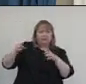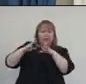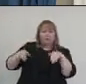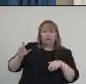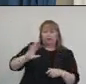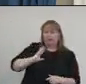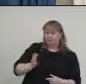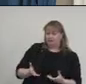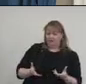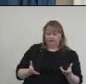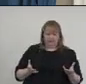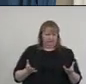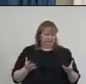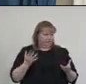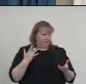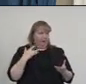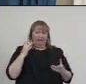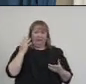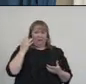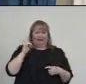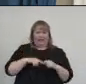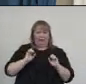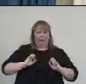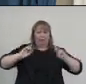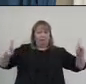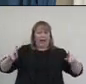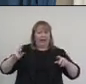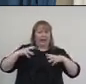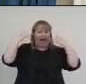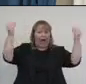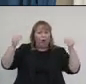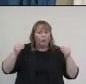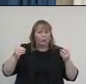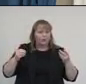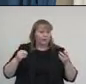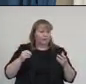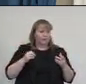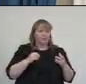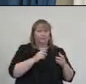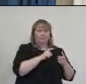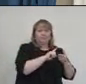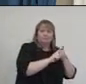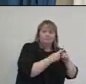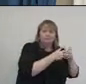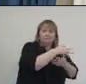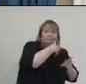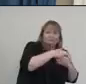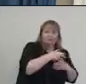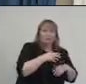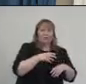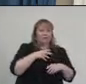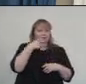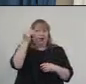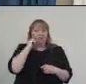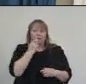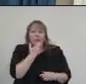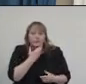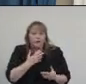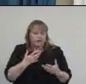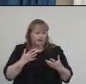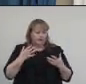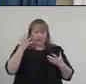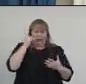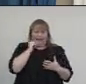really do. Because we've done such a good job, the threat of COVID-19 feels distant and abstract.